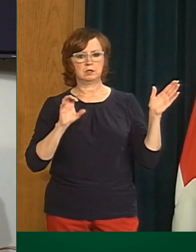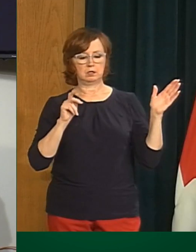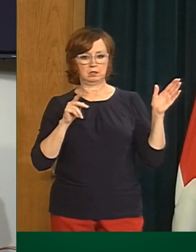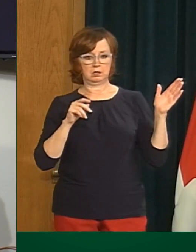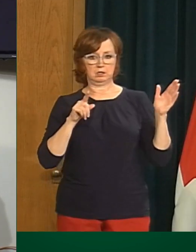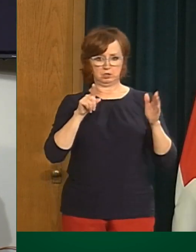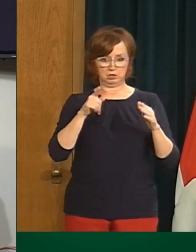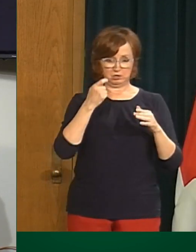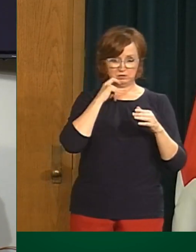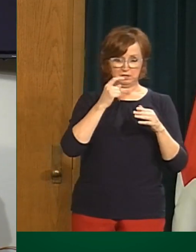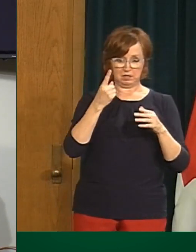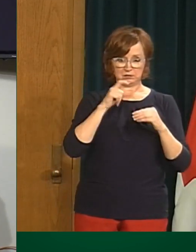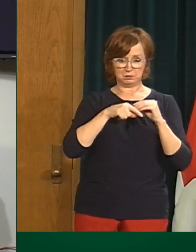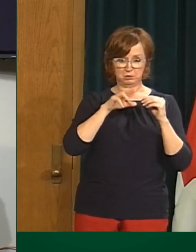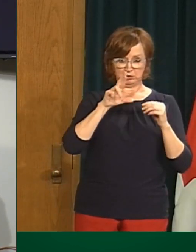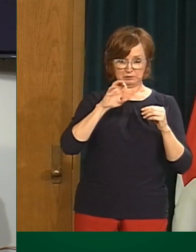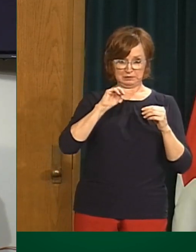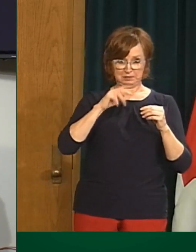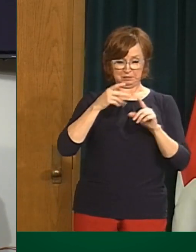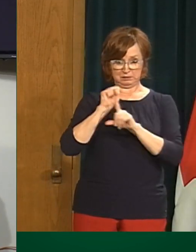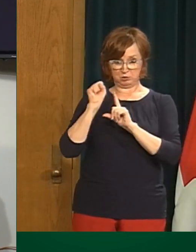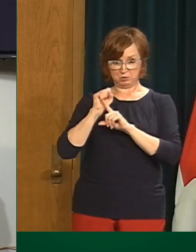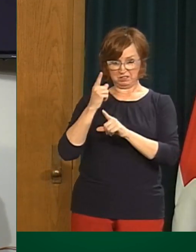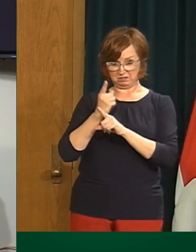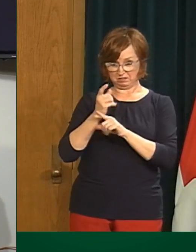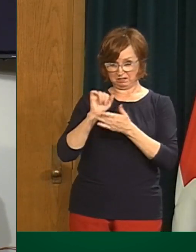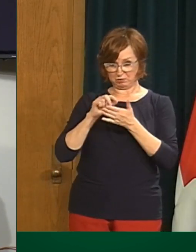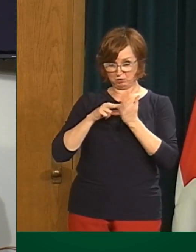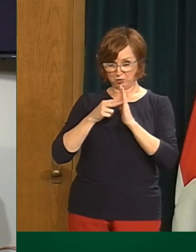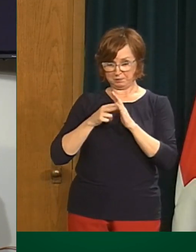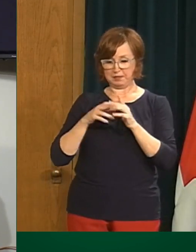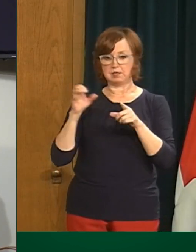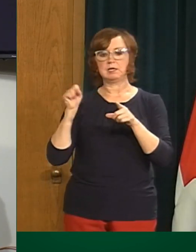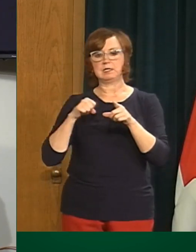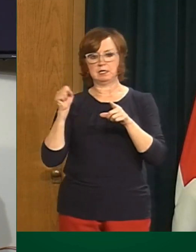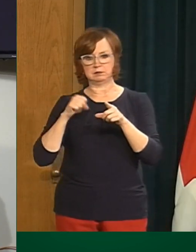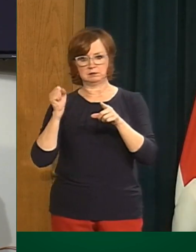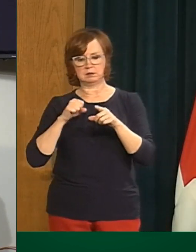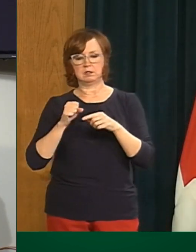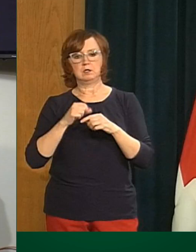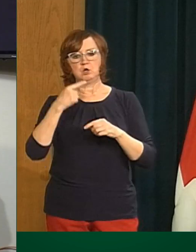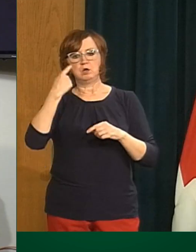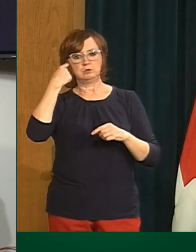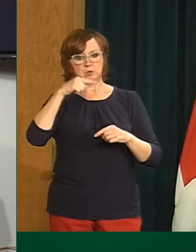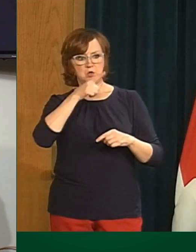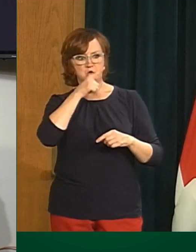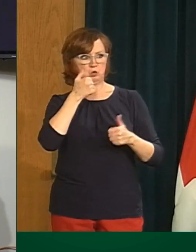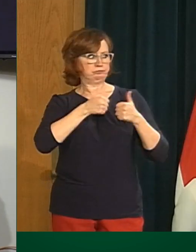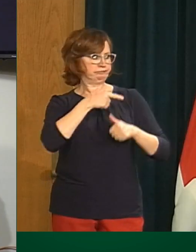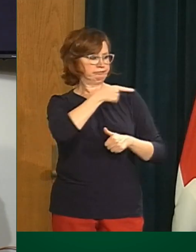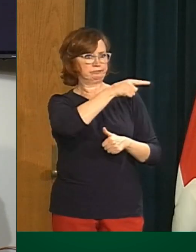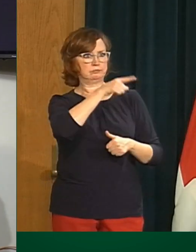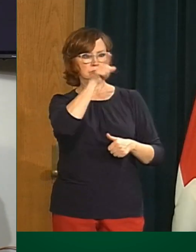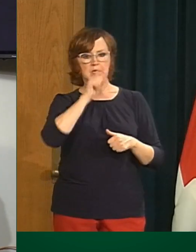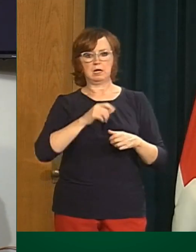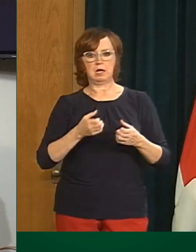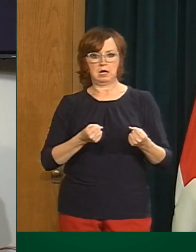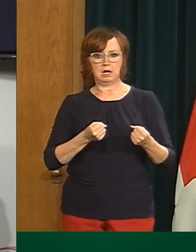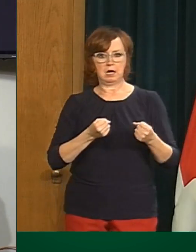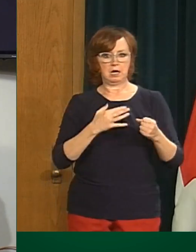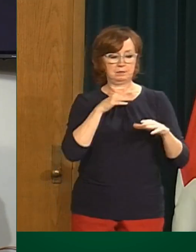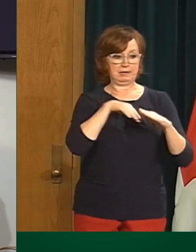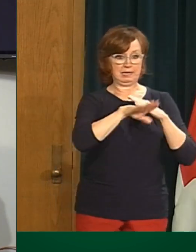to RCMP. Yeah, Yeah. I just wanted to, if someone could just clarify, how many residents of this long-term care home